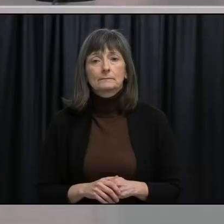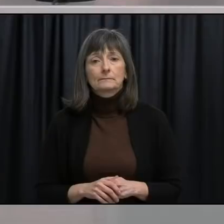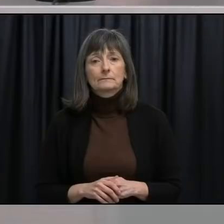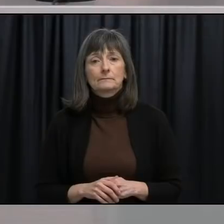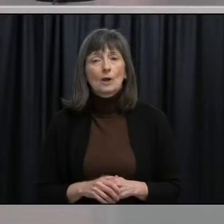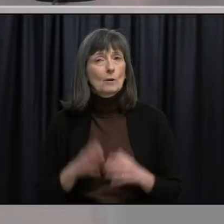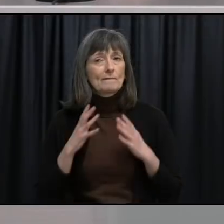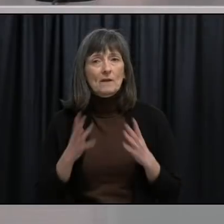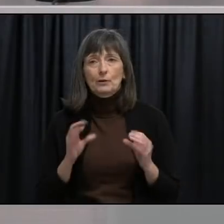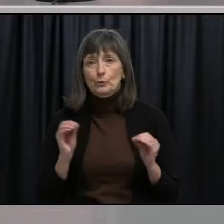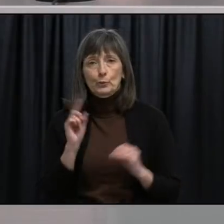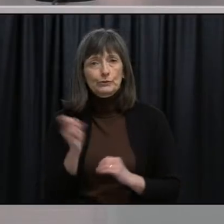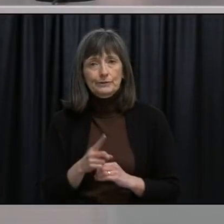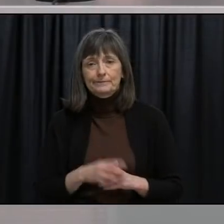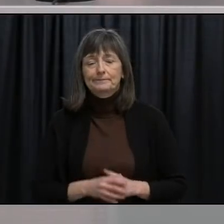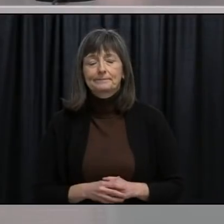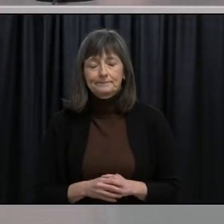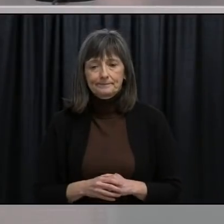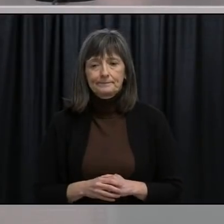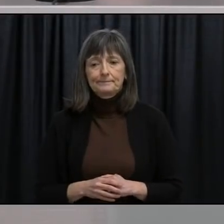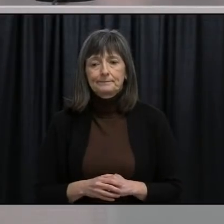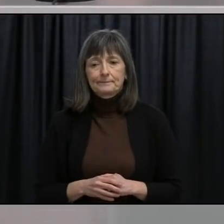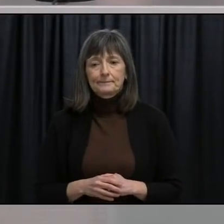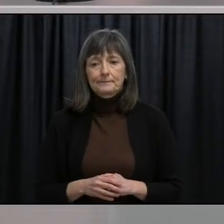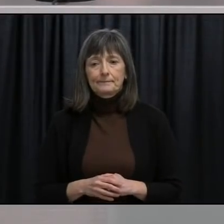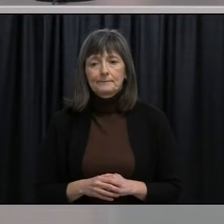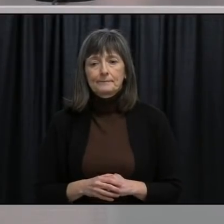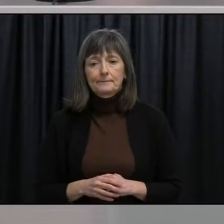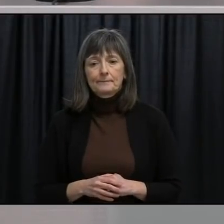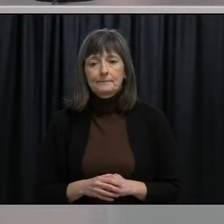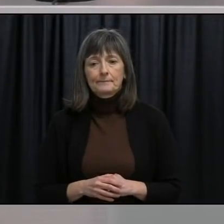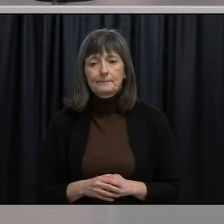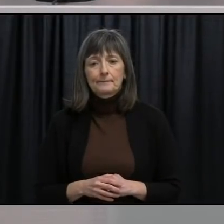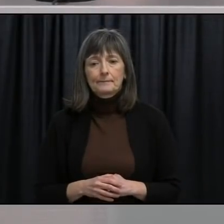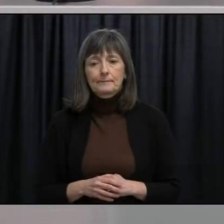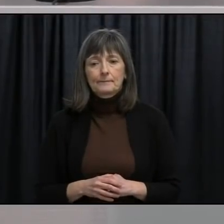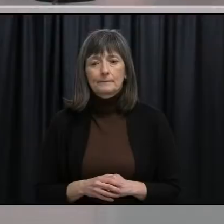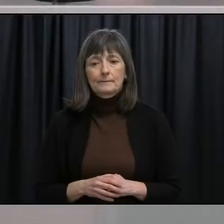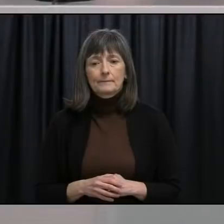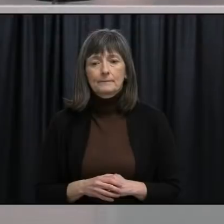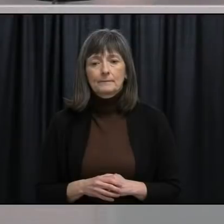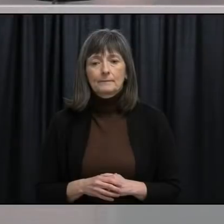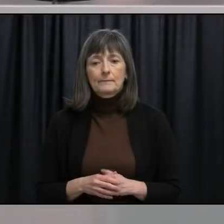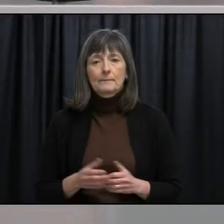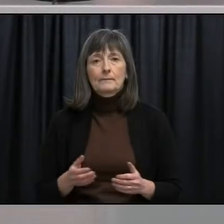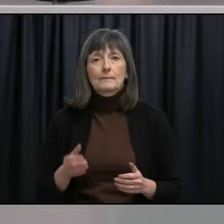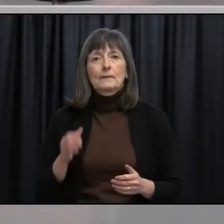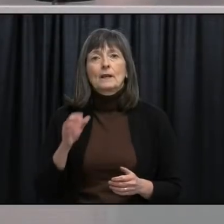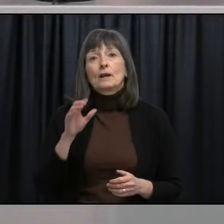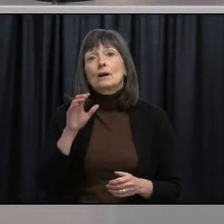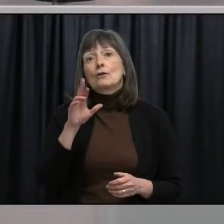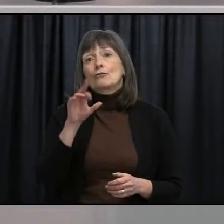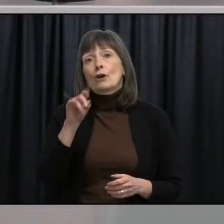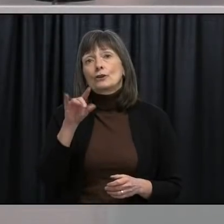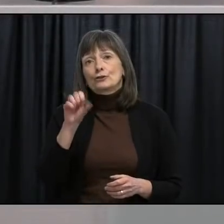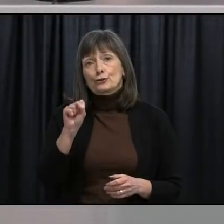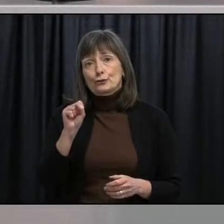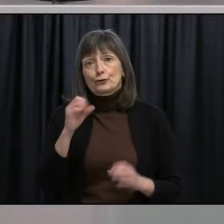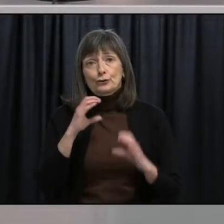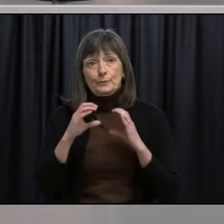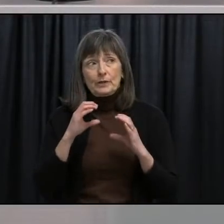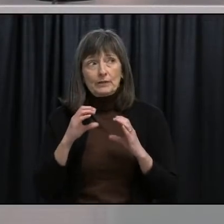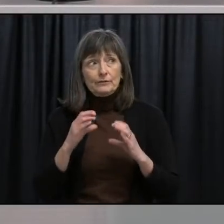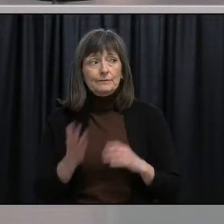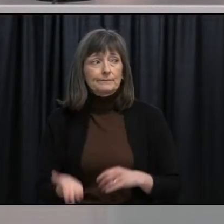I'm fine. Thank you very much. Thanks, Peter. Our next questions are from Jason Piercy with Rogers Communications. Please go